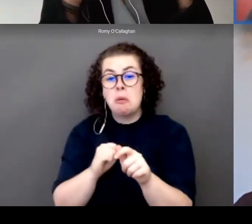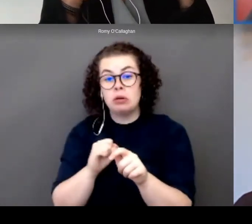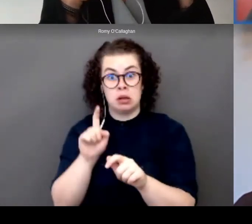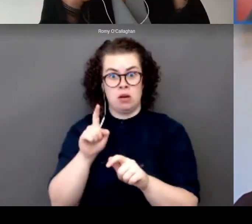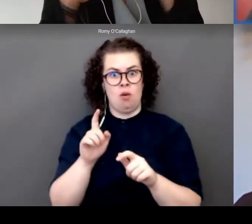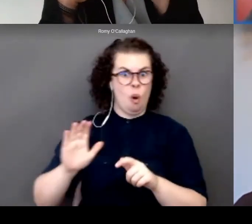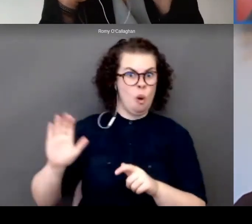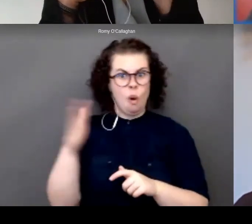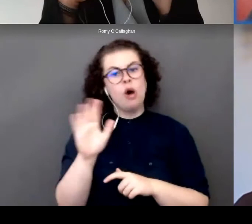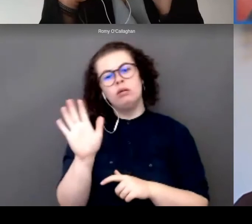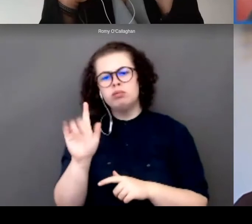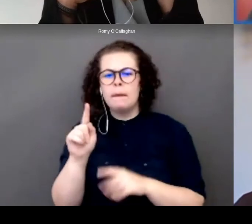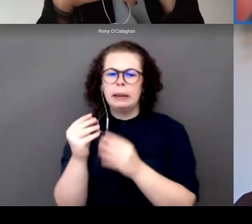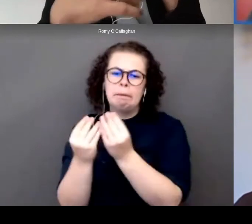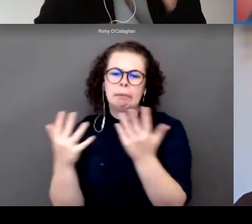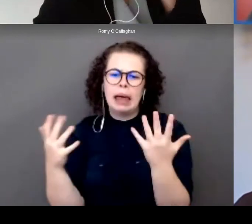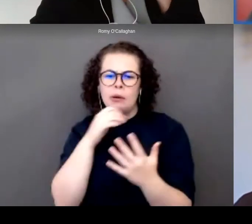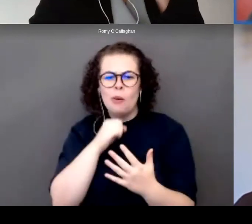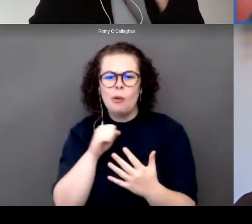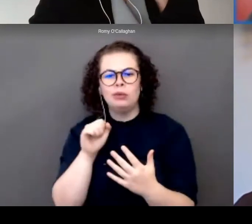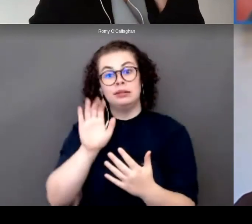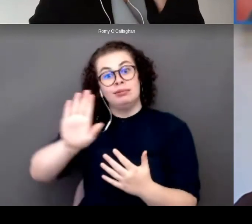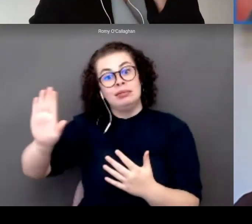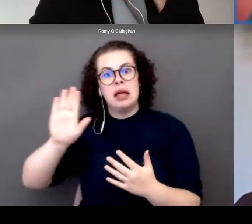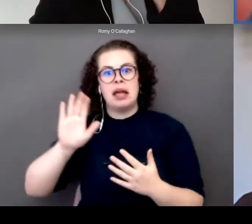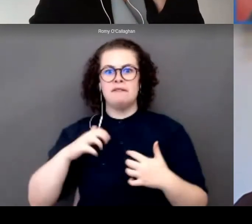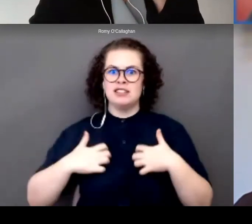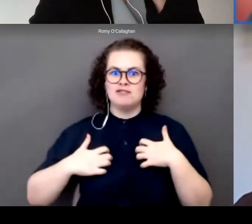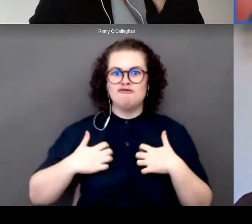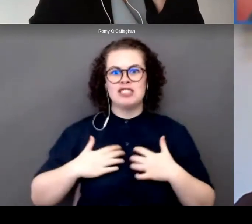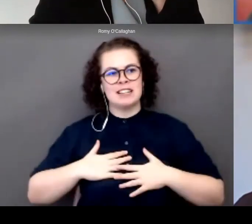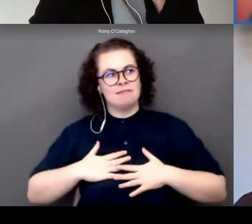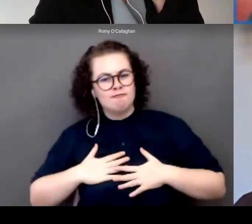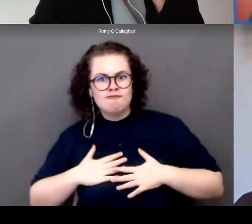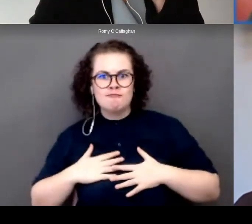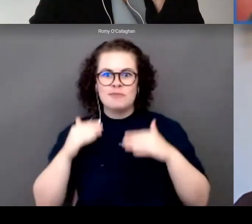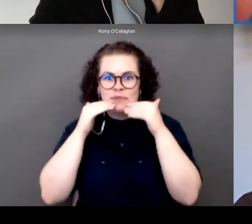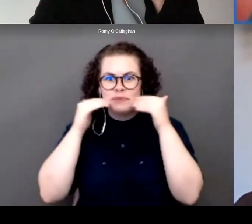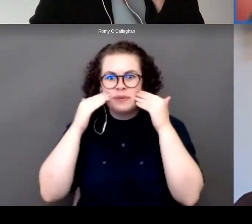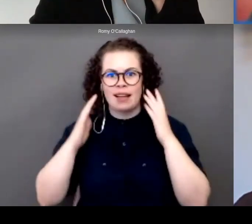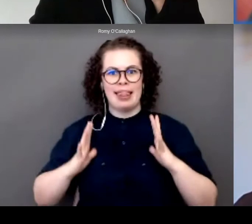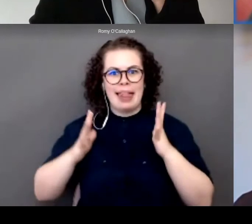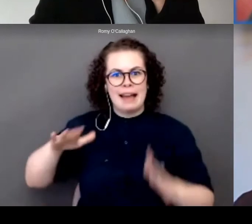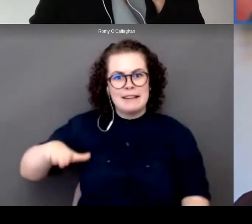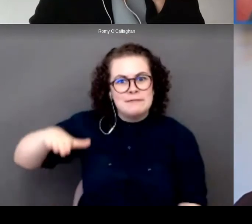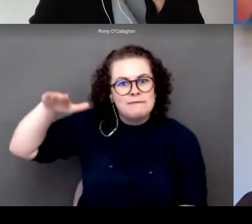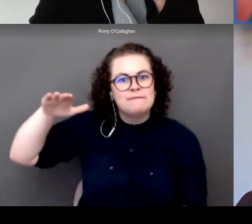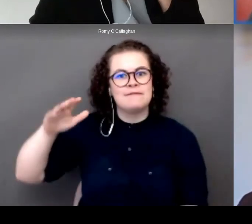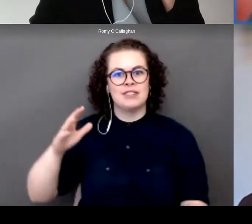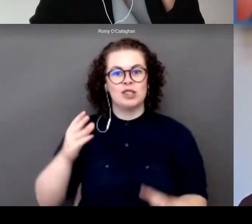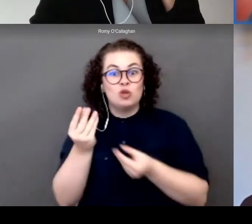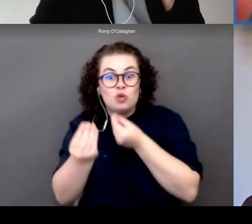who had very interesting stories linked and very interesting life experiences linked to